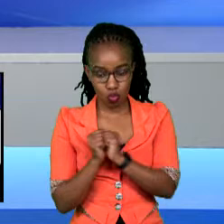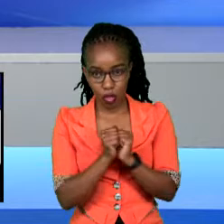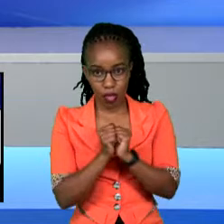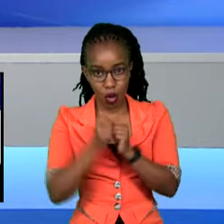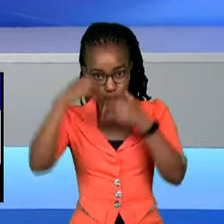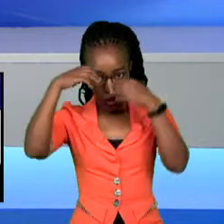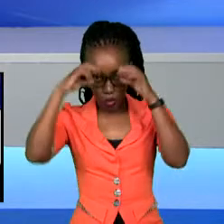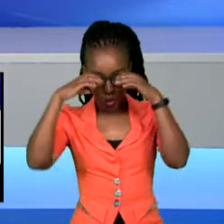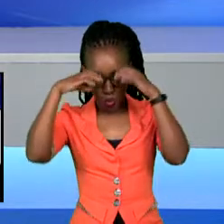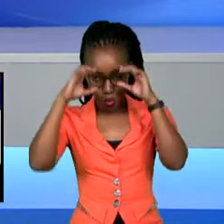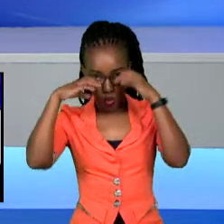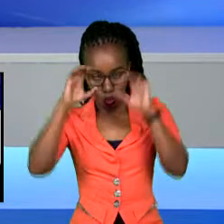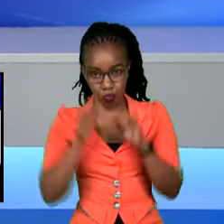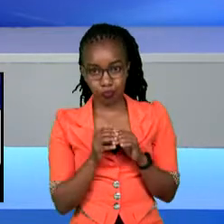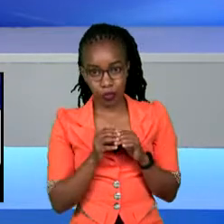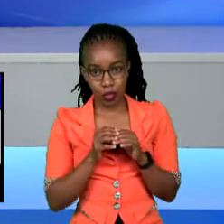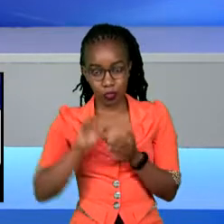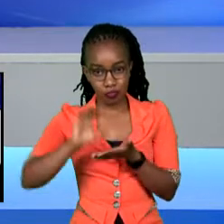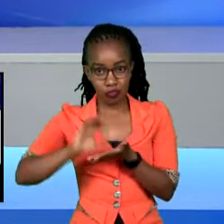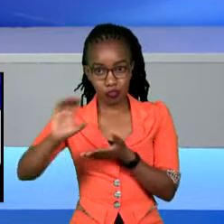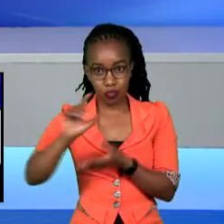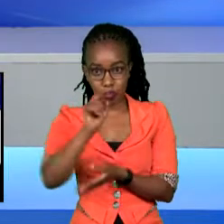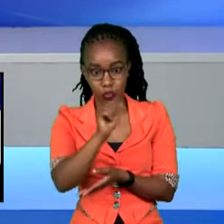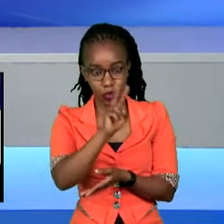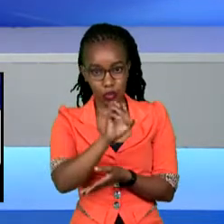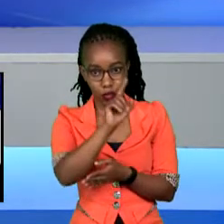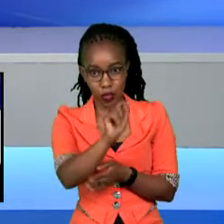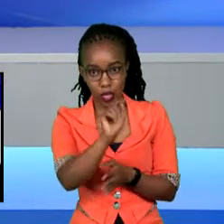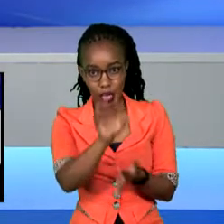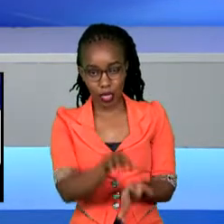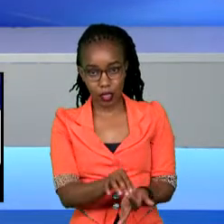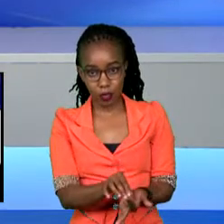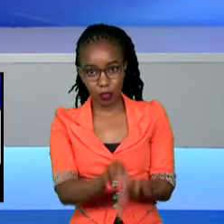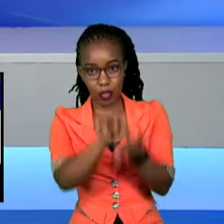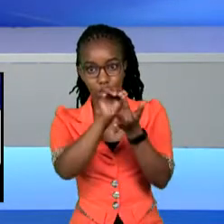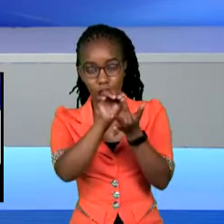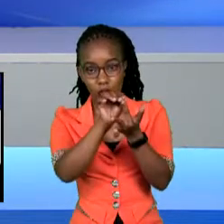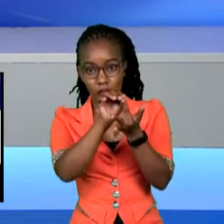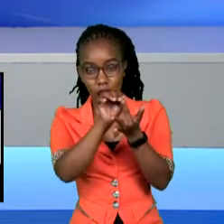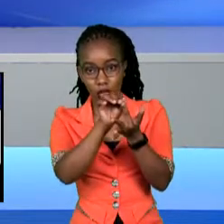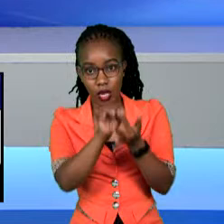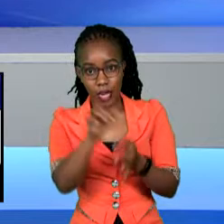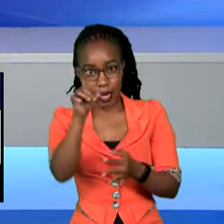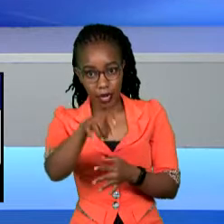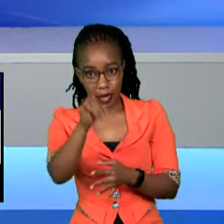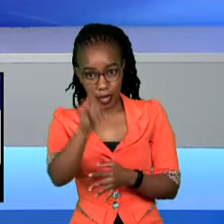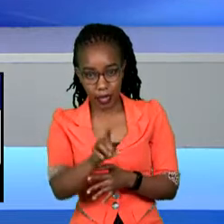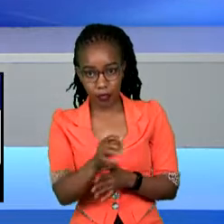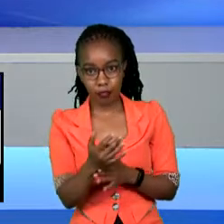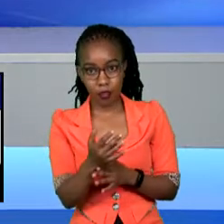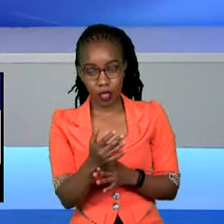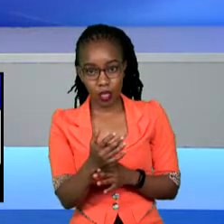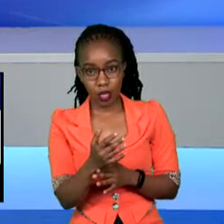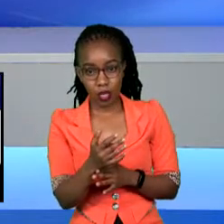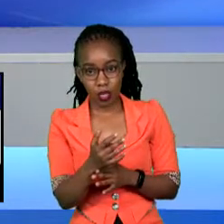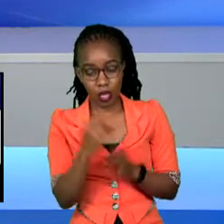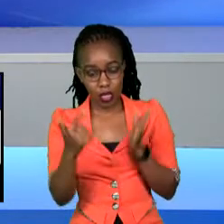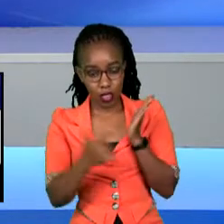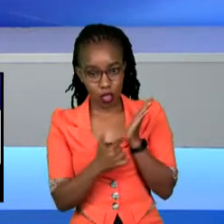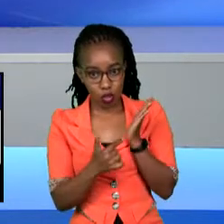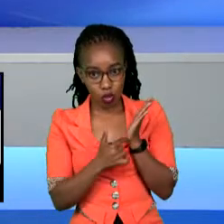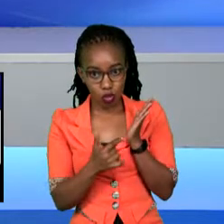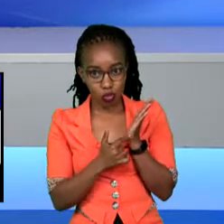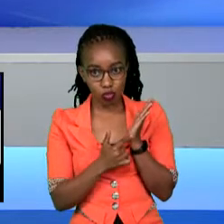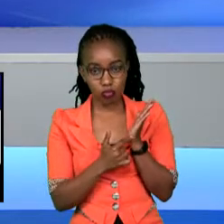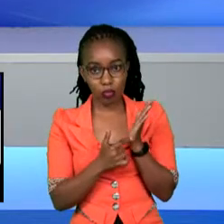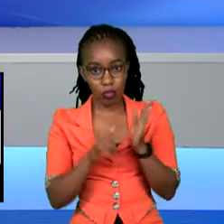Google to equip TVETS, including 4 special need TVETS with e-learning assistive devices. Our business reporter Brian Mwenda